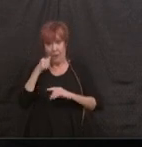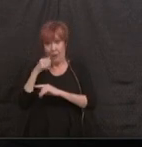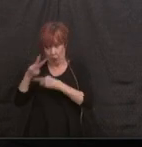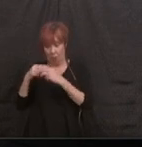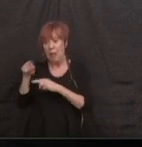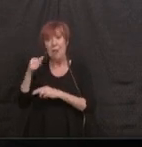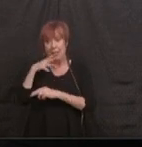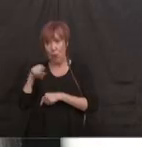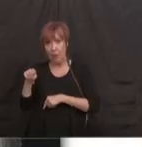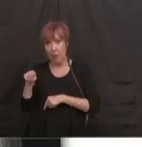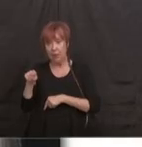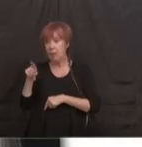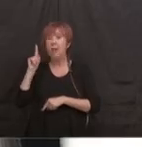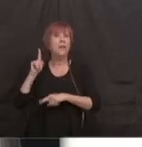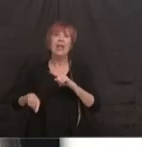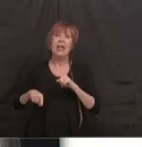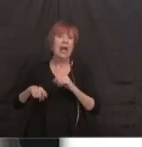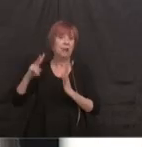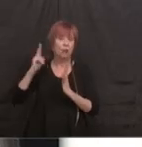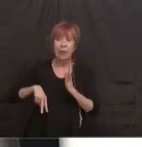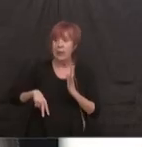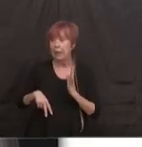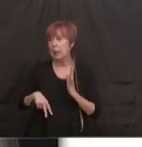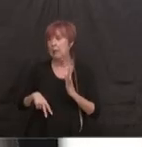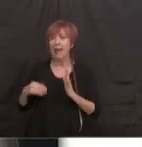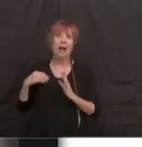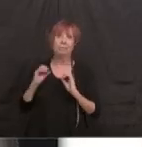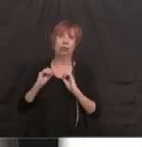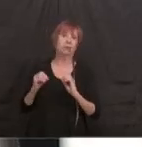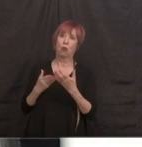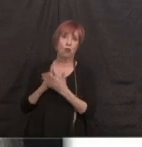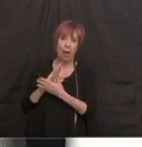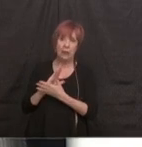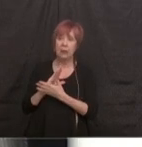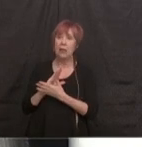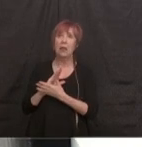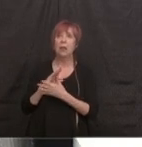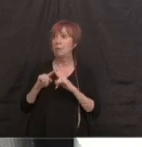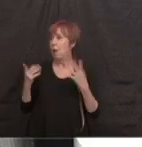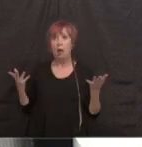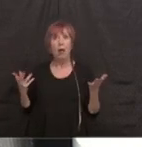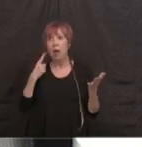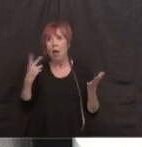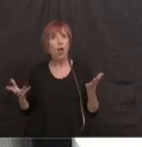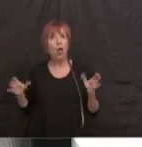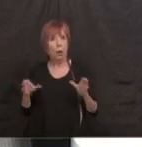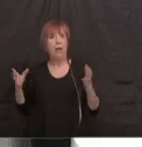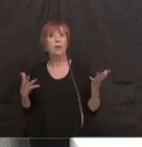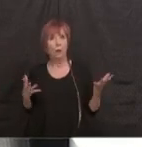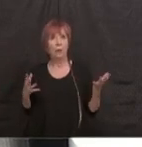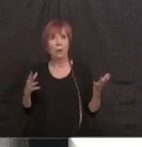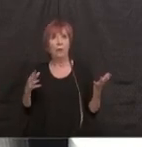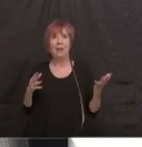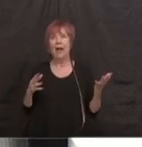have... often can't read, often have no rights or very limited rights, and look what they've done. It's amazing to me. I